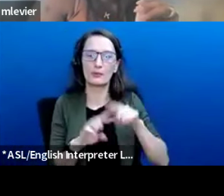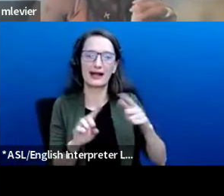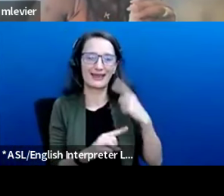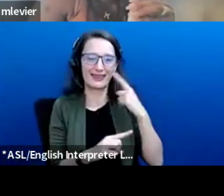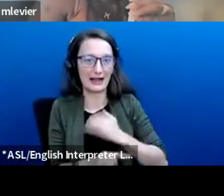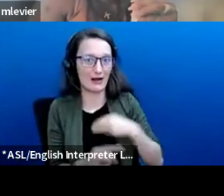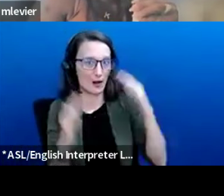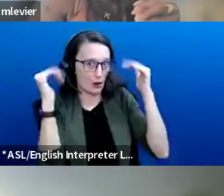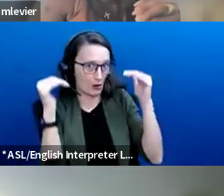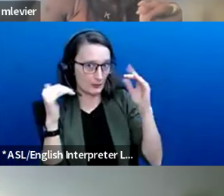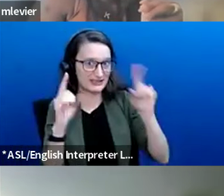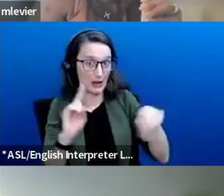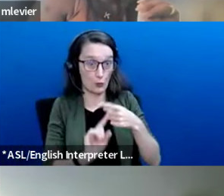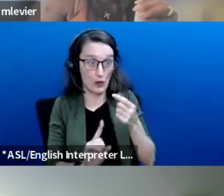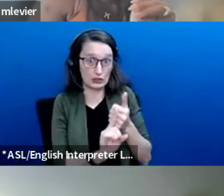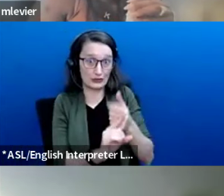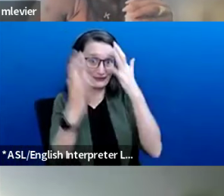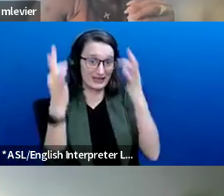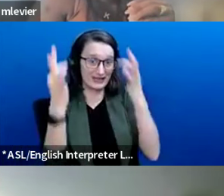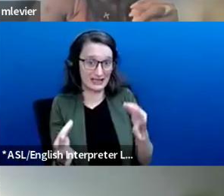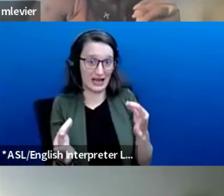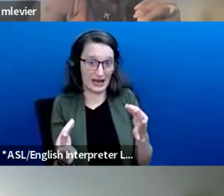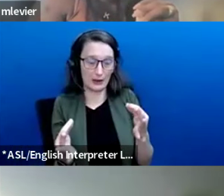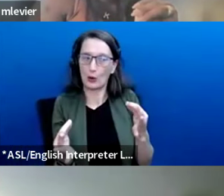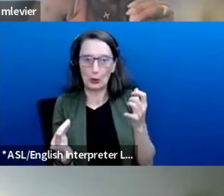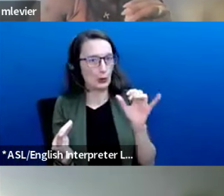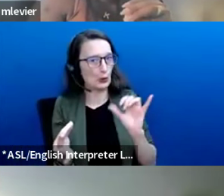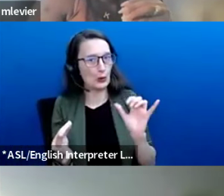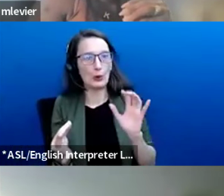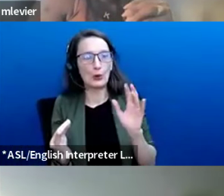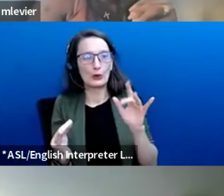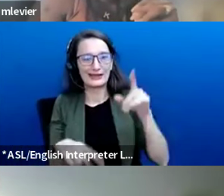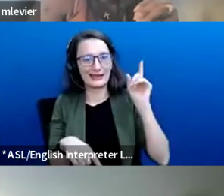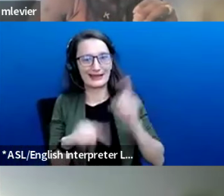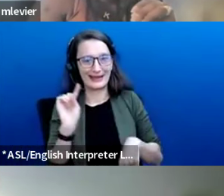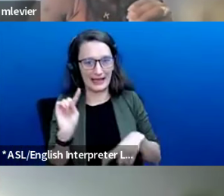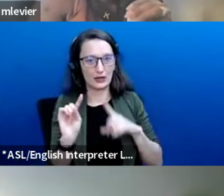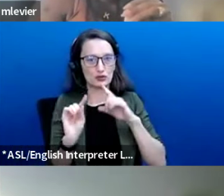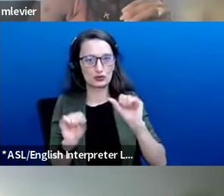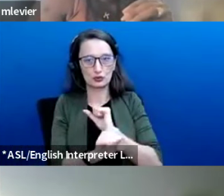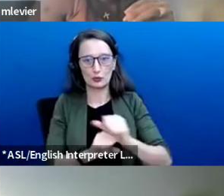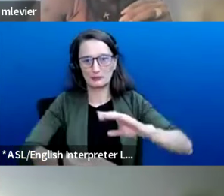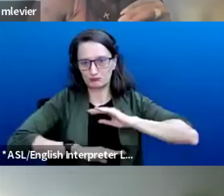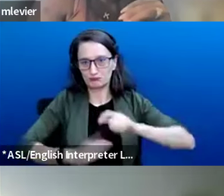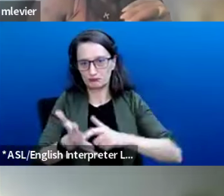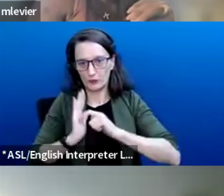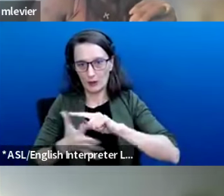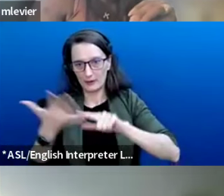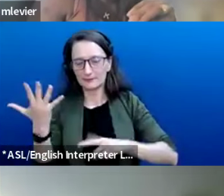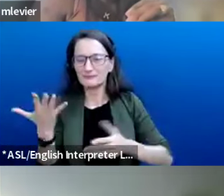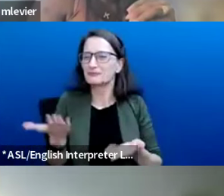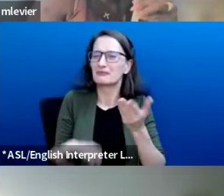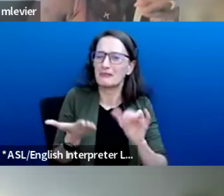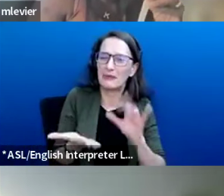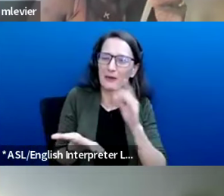soon as you make a determination that you're not going to be able to implement like this might occur in